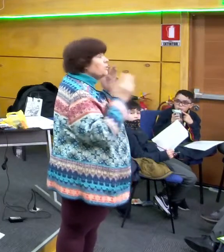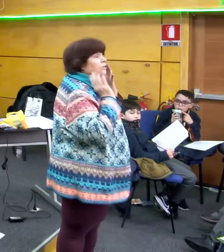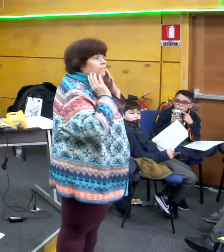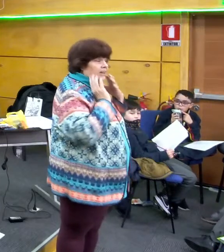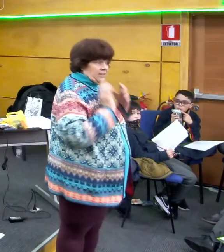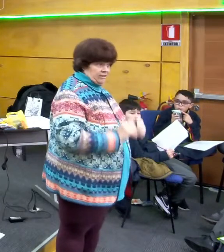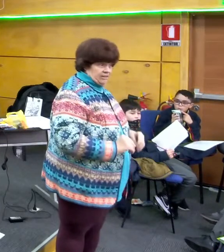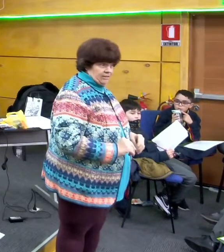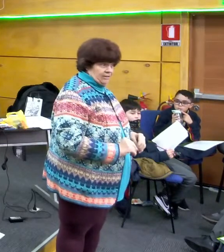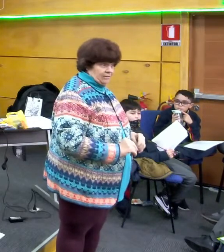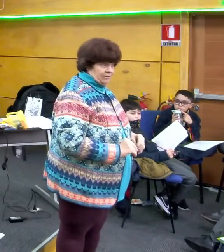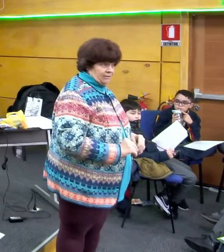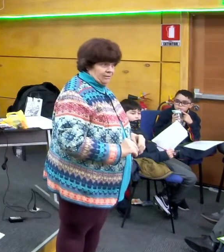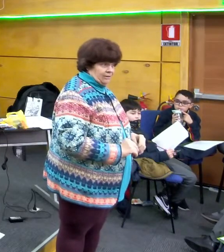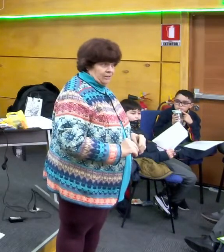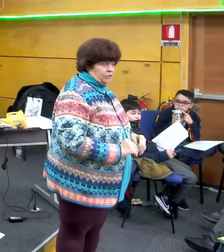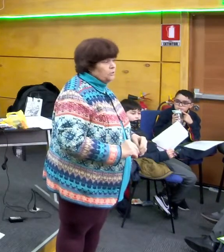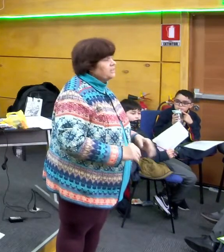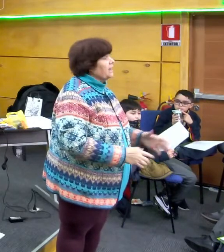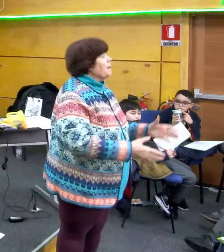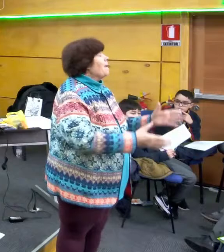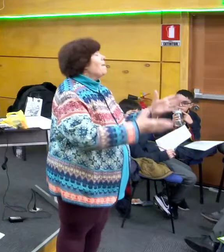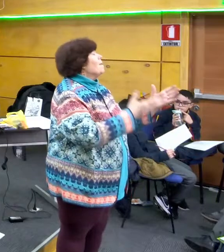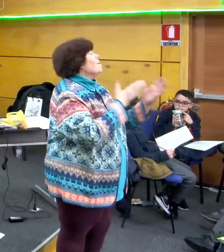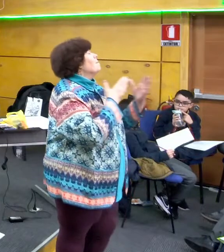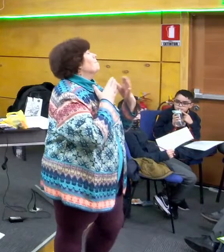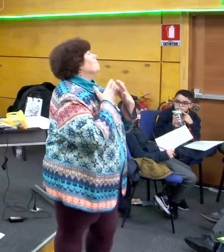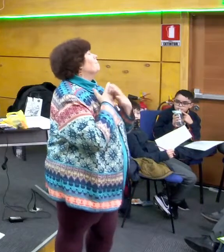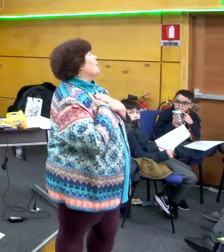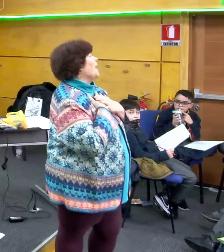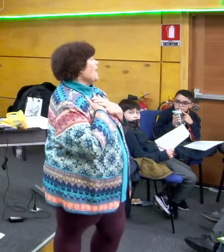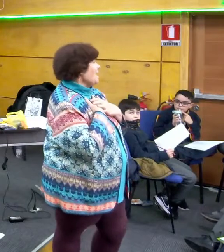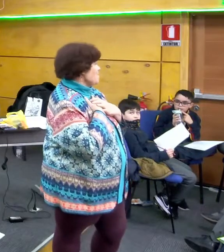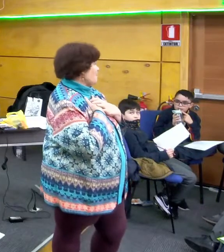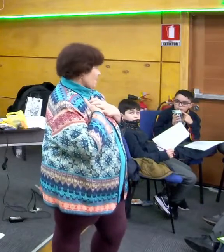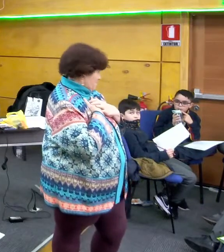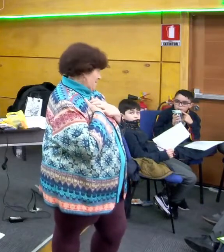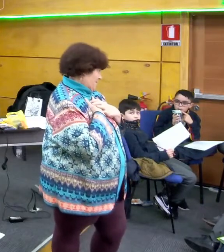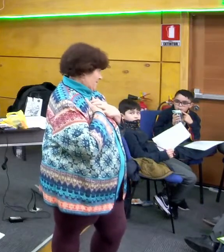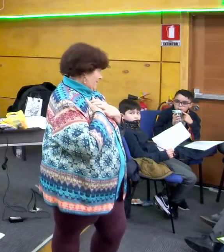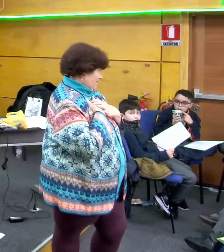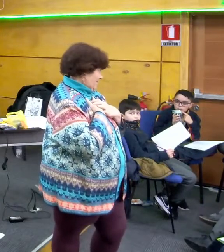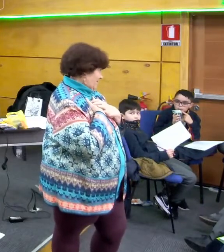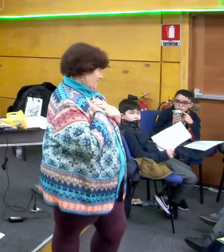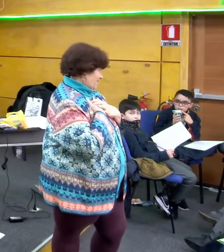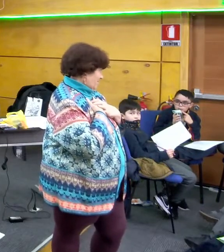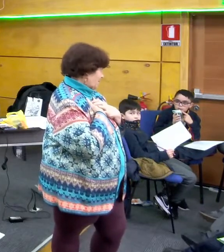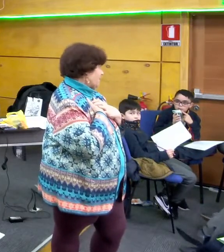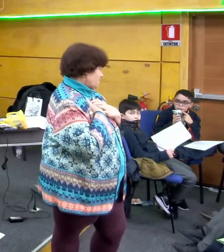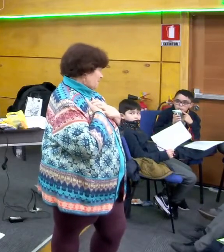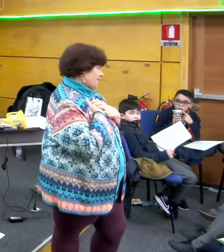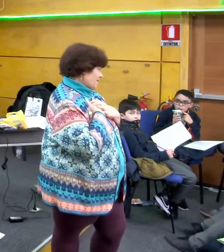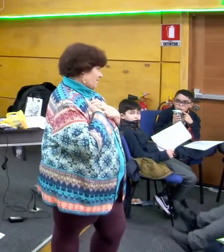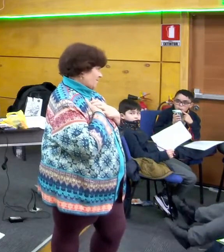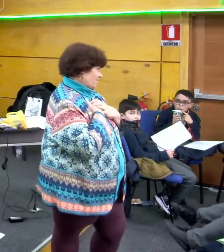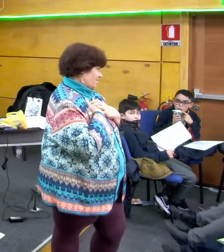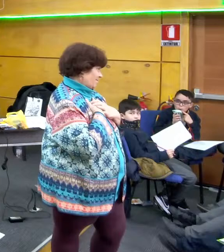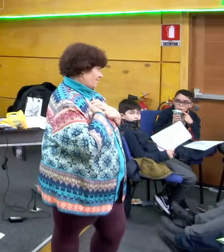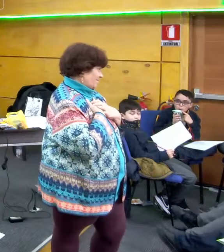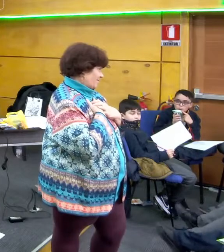hands or your face. You could say, my puppy plays